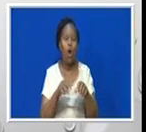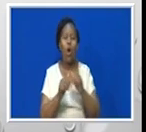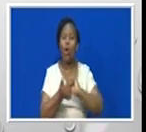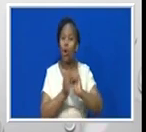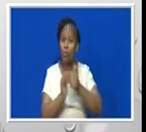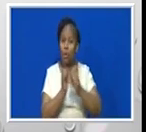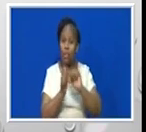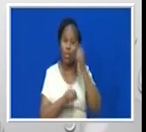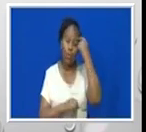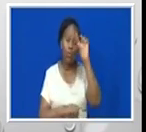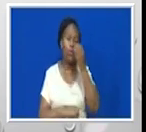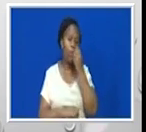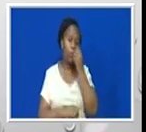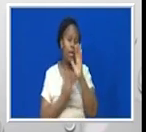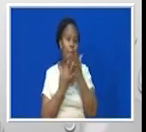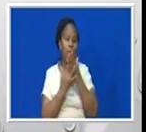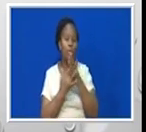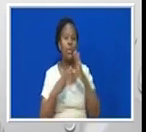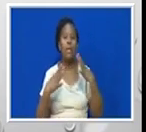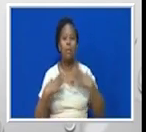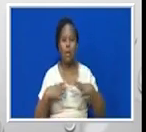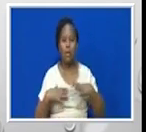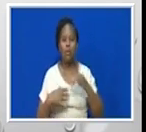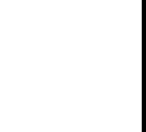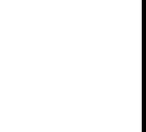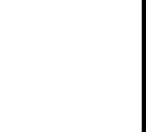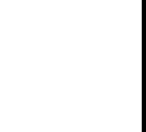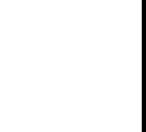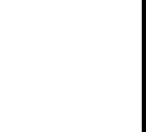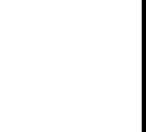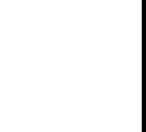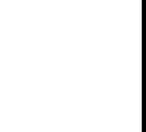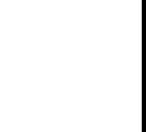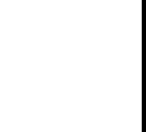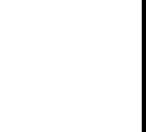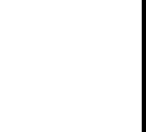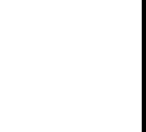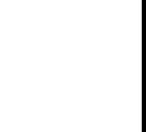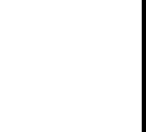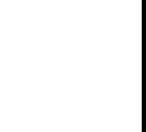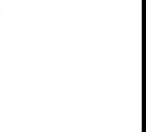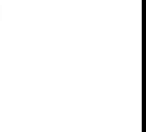competition for food between human beings and other animals.